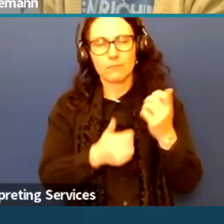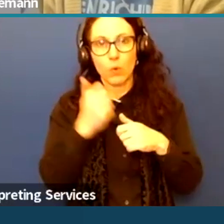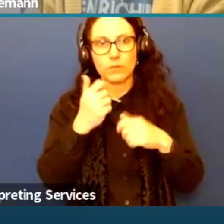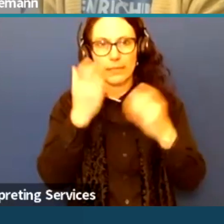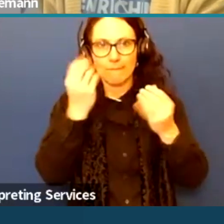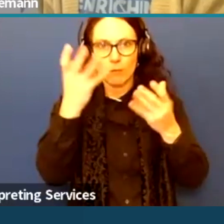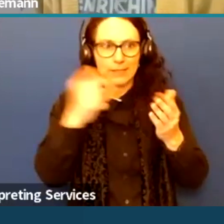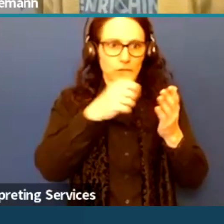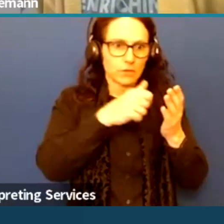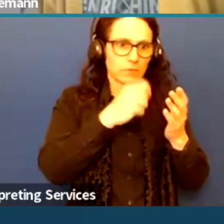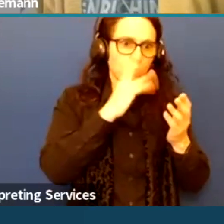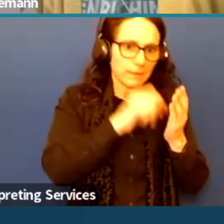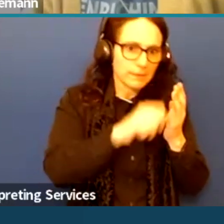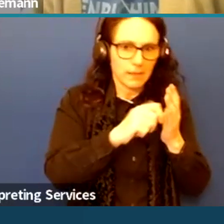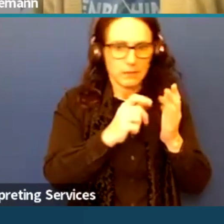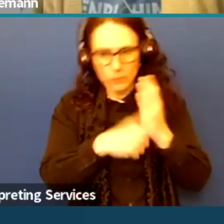that message. Agreed.